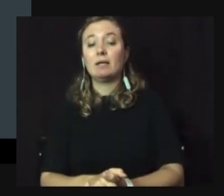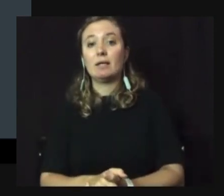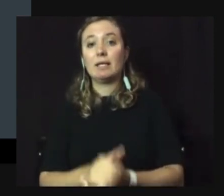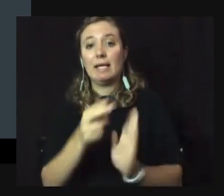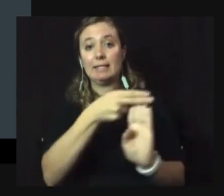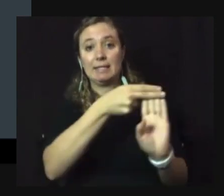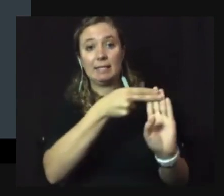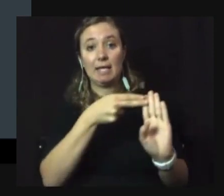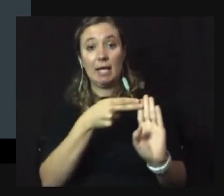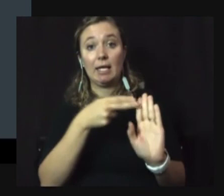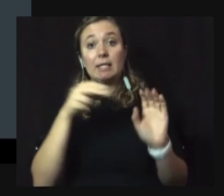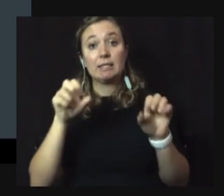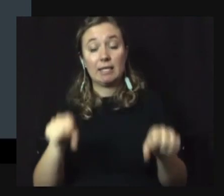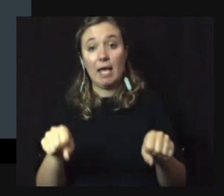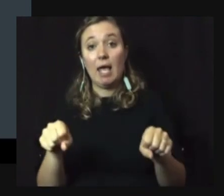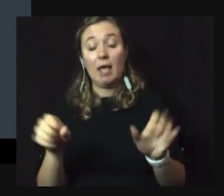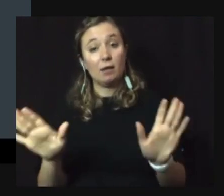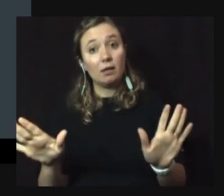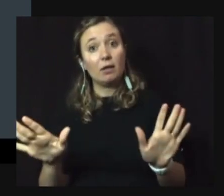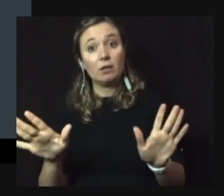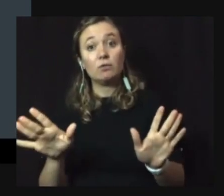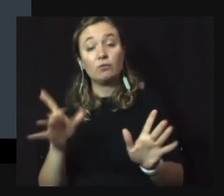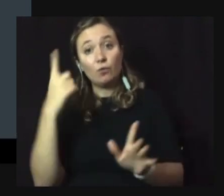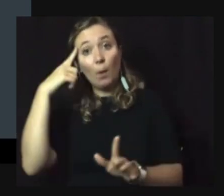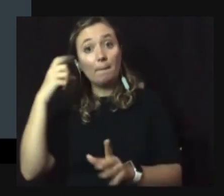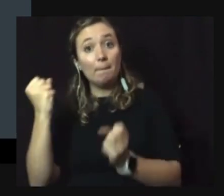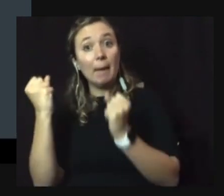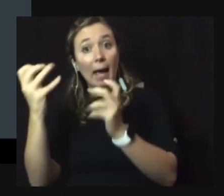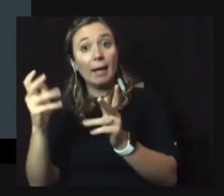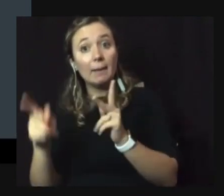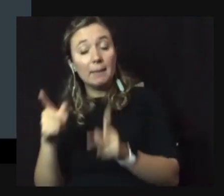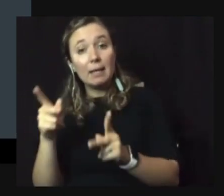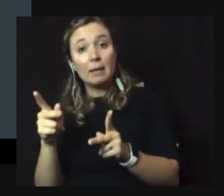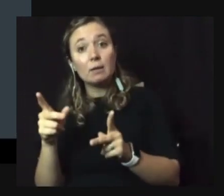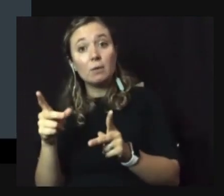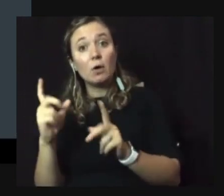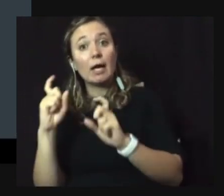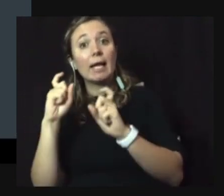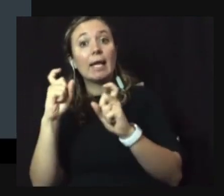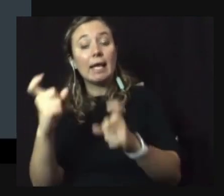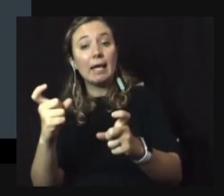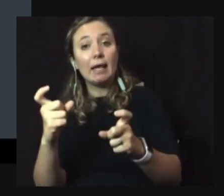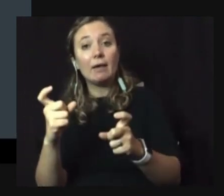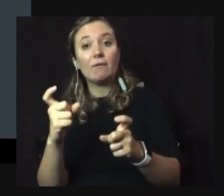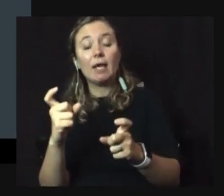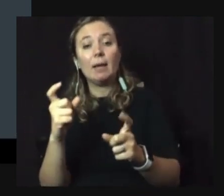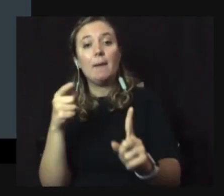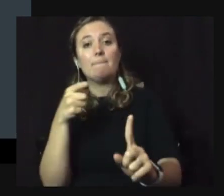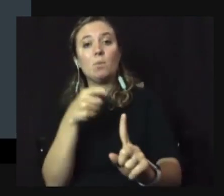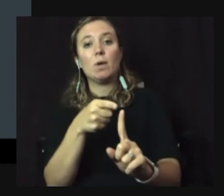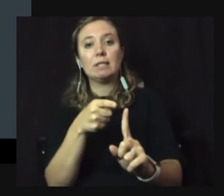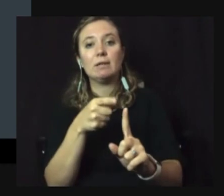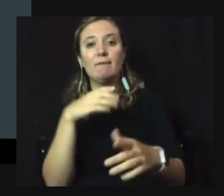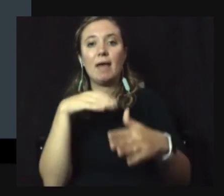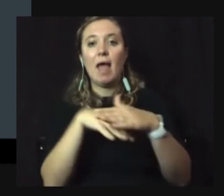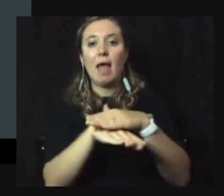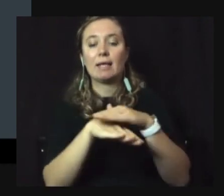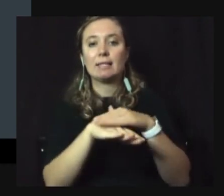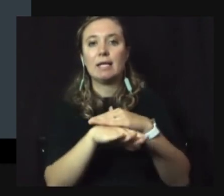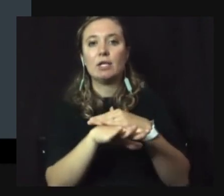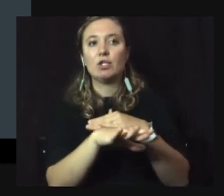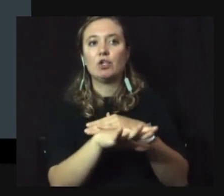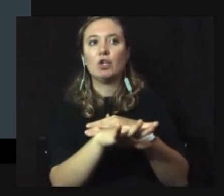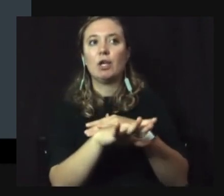diagnosis can, and does for many people, give them a point of access to